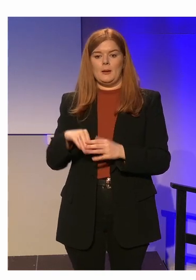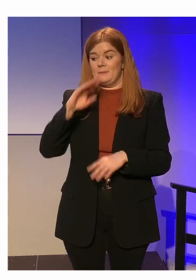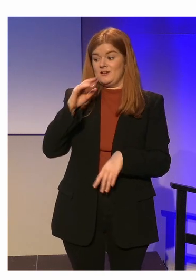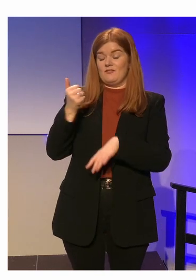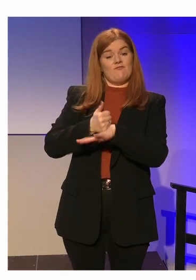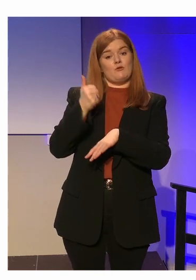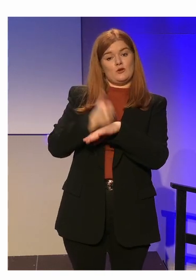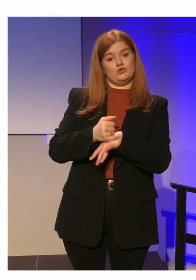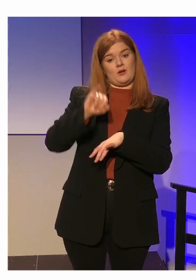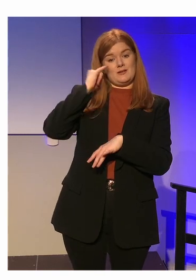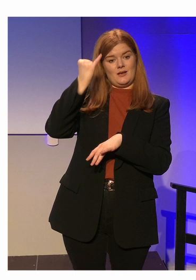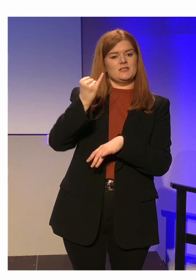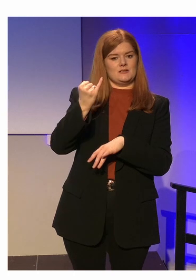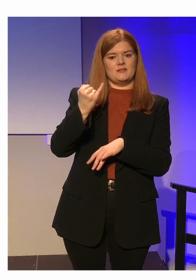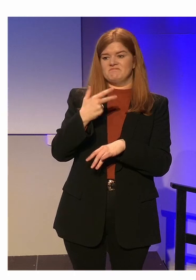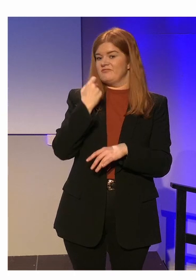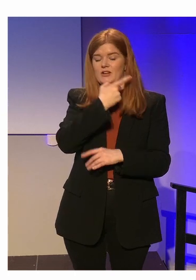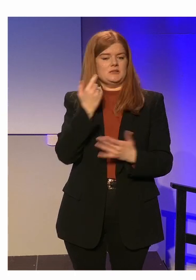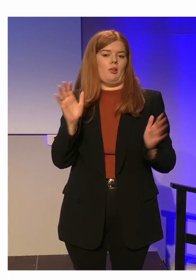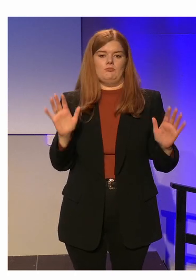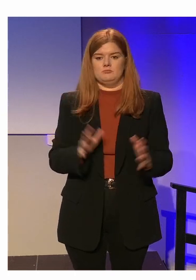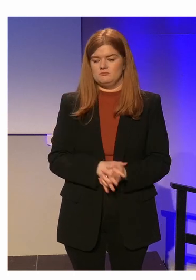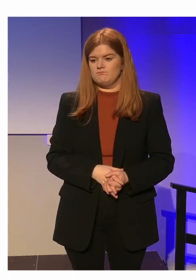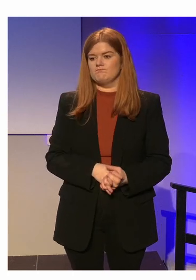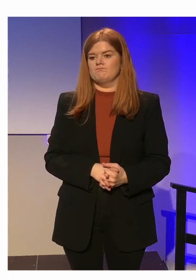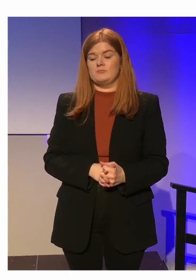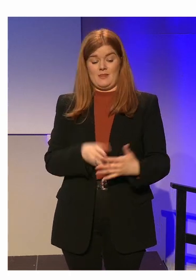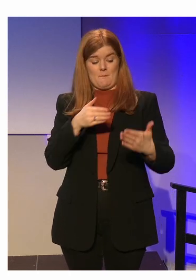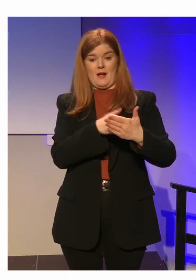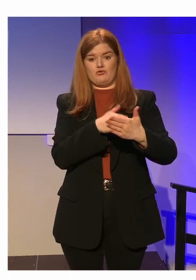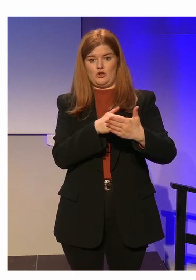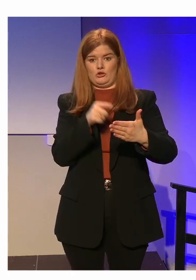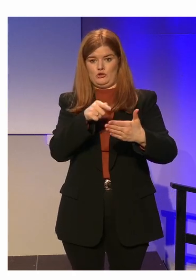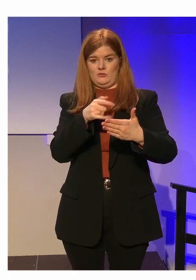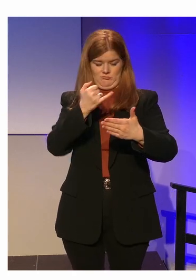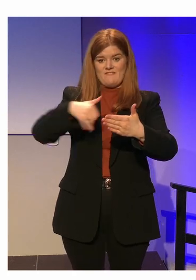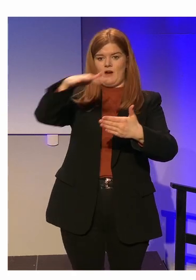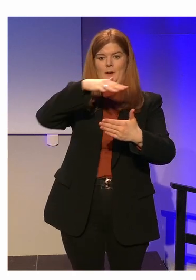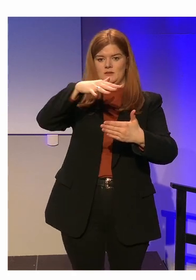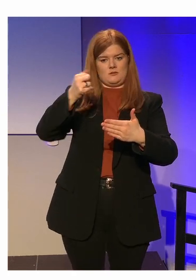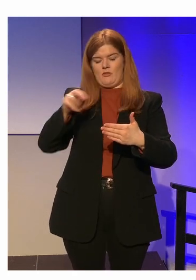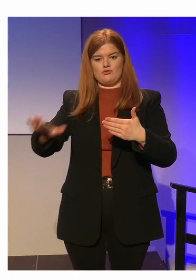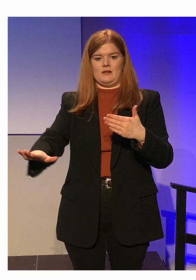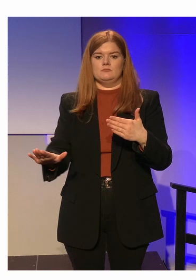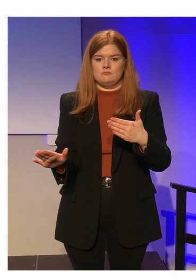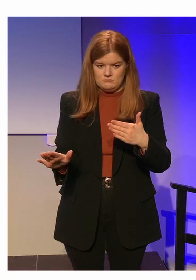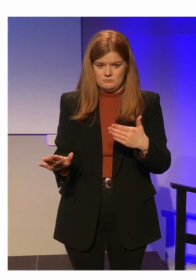foundational concepts are very simple. The barrier is in the environment, not the child.